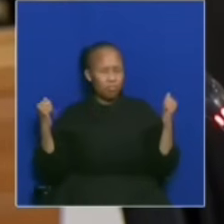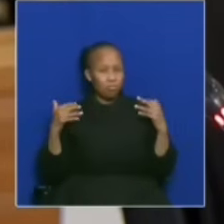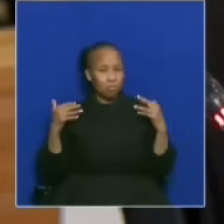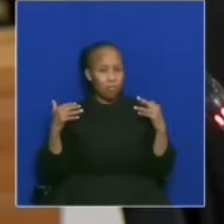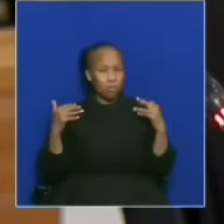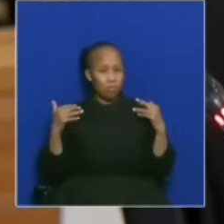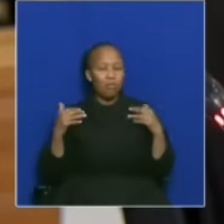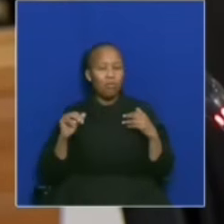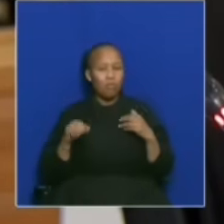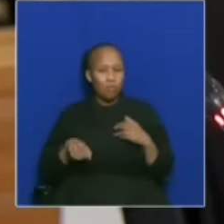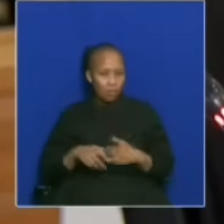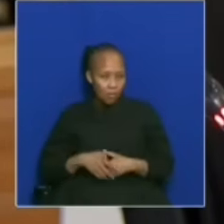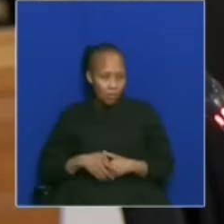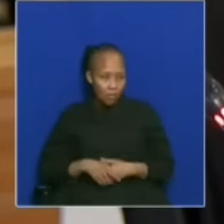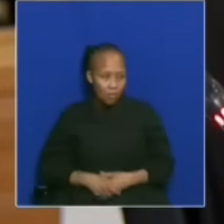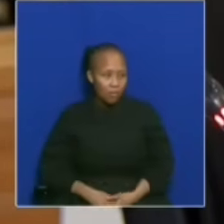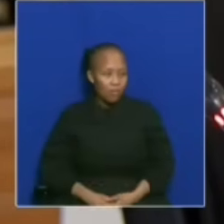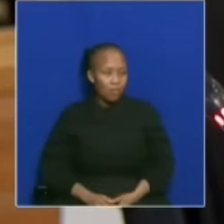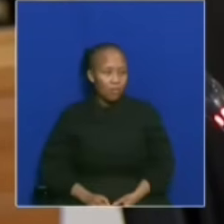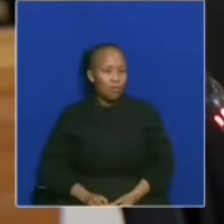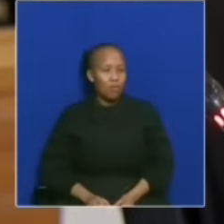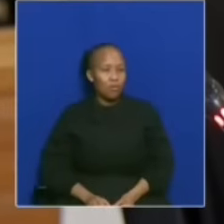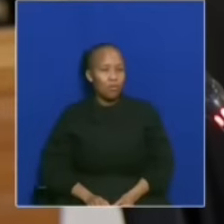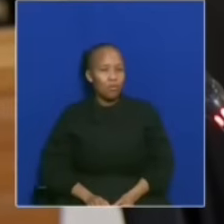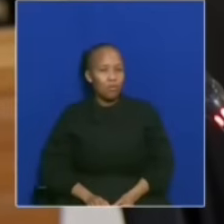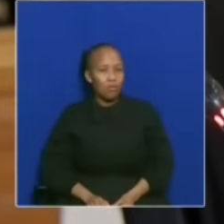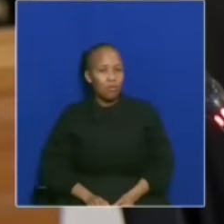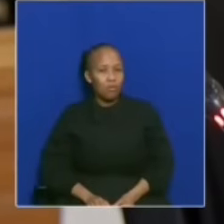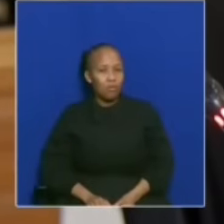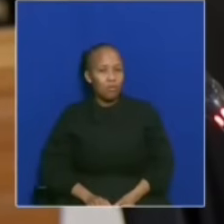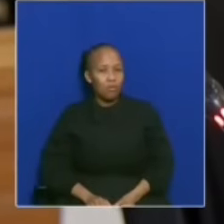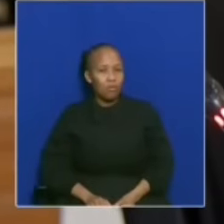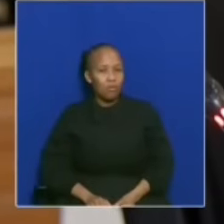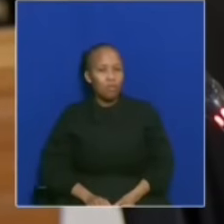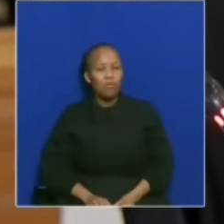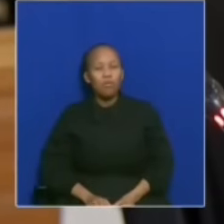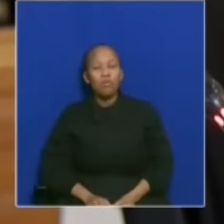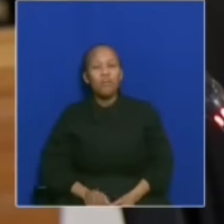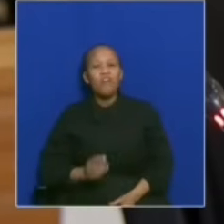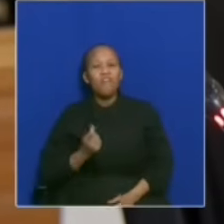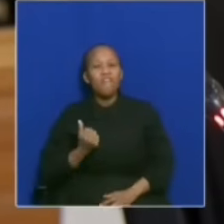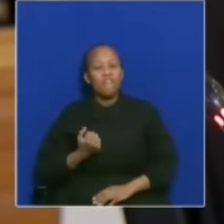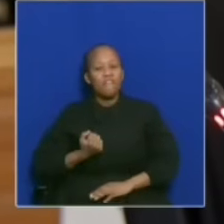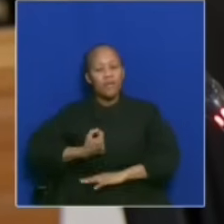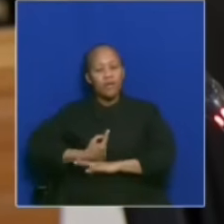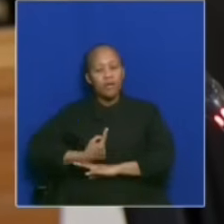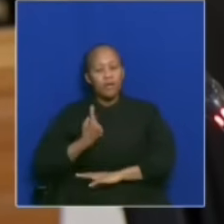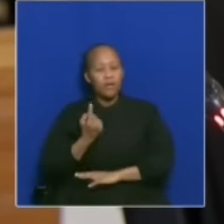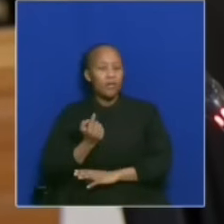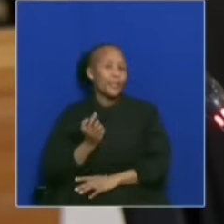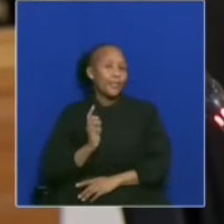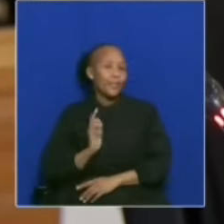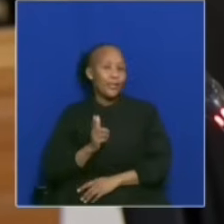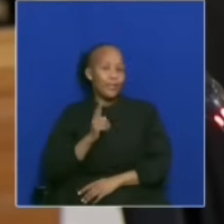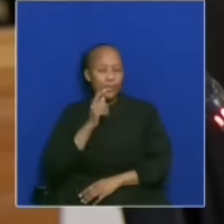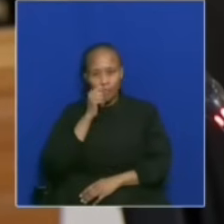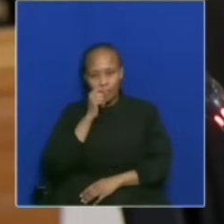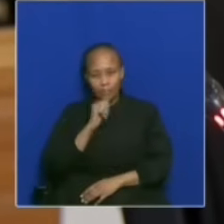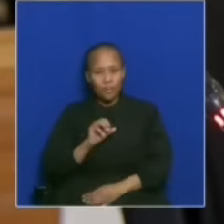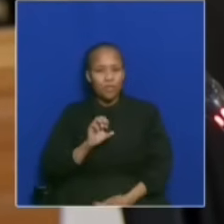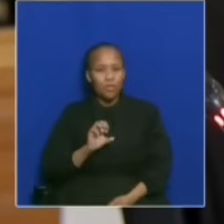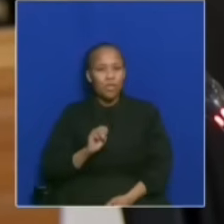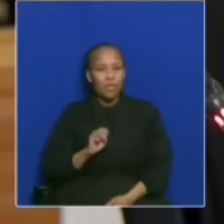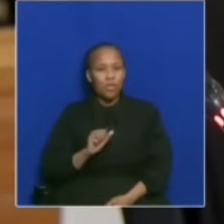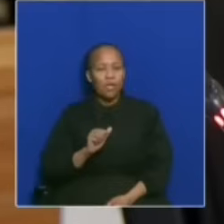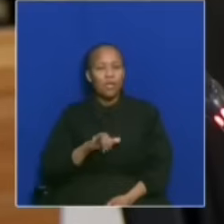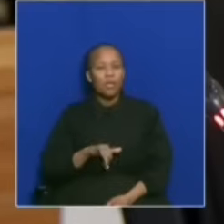It's okay, the one with the line. A few days later, Mr. Sayed sends two more videos of